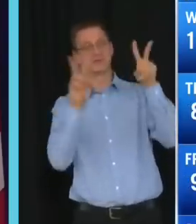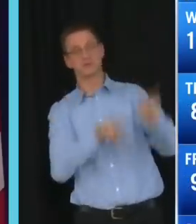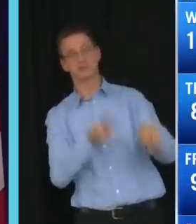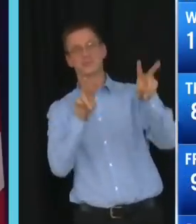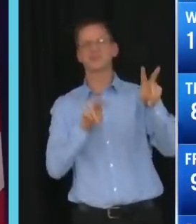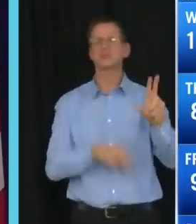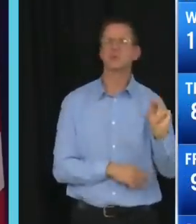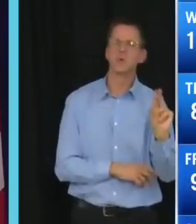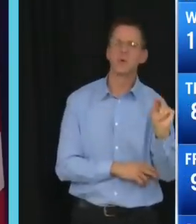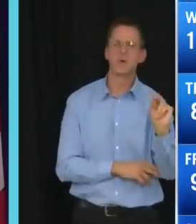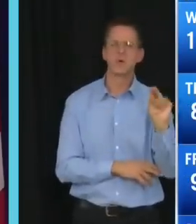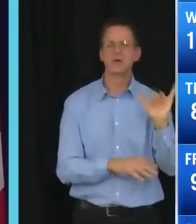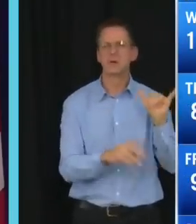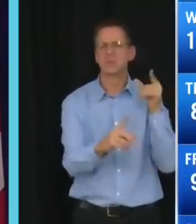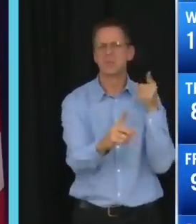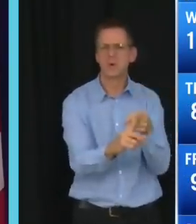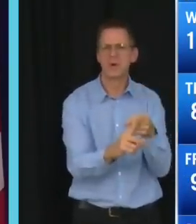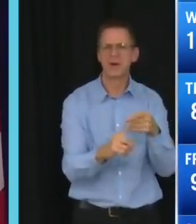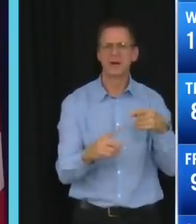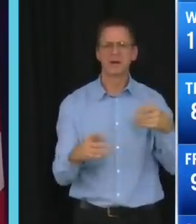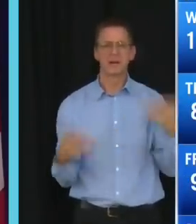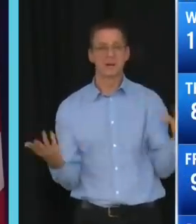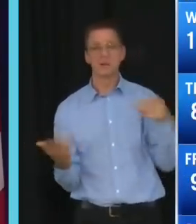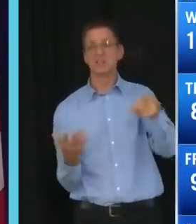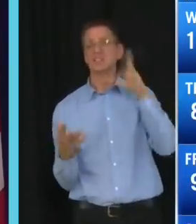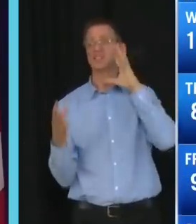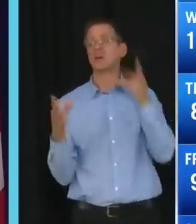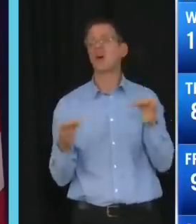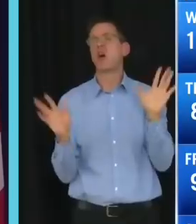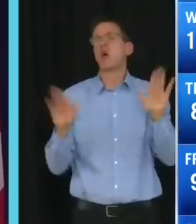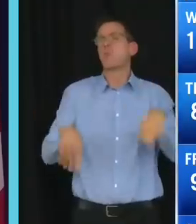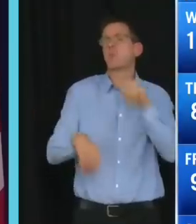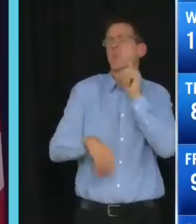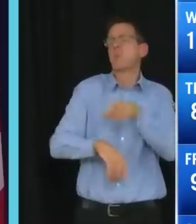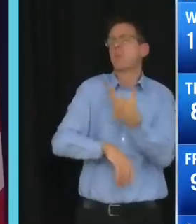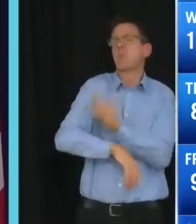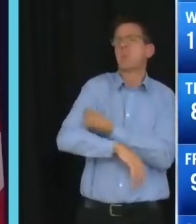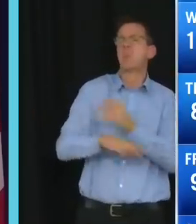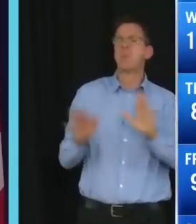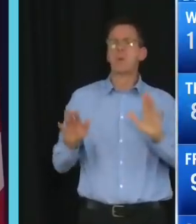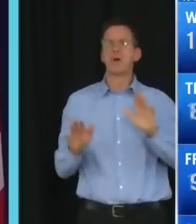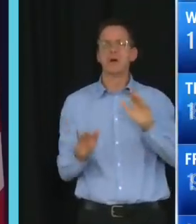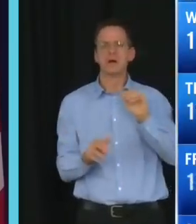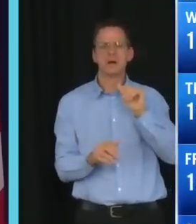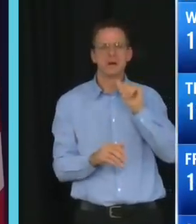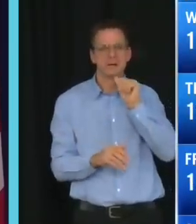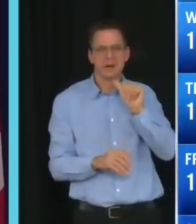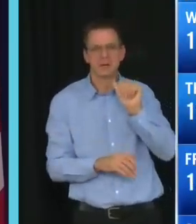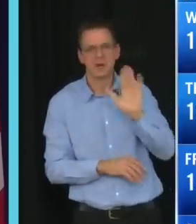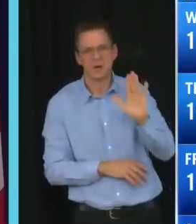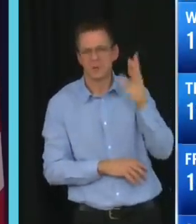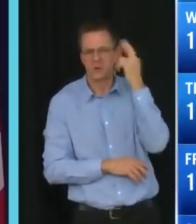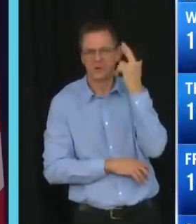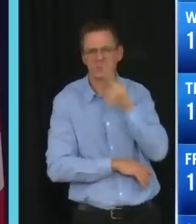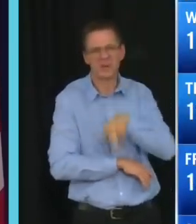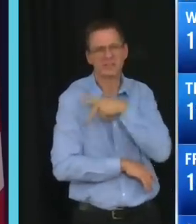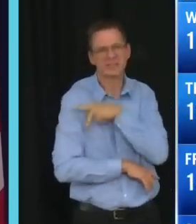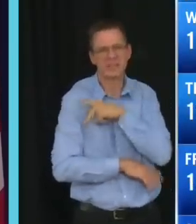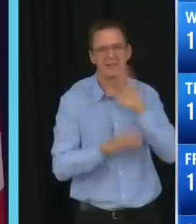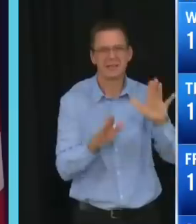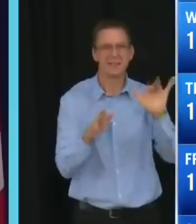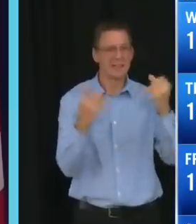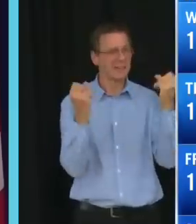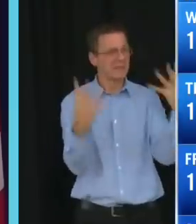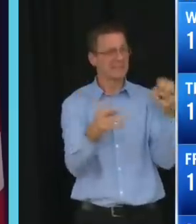that the decision not to get vaccinated is not just a personal choice. It has real consequences for our whole